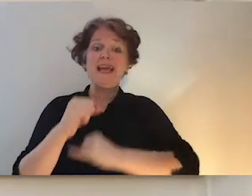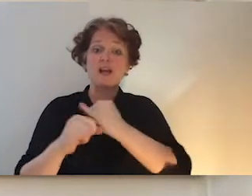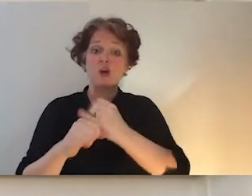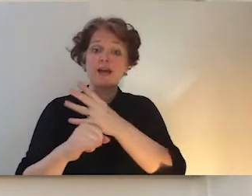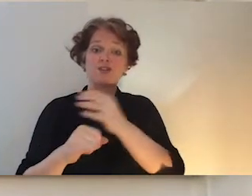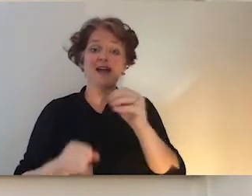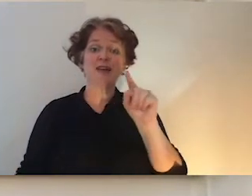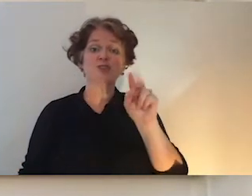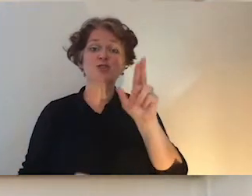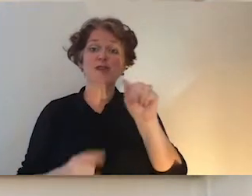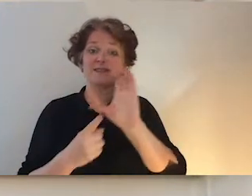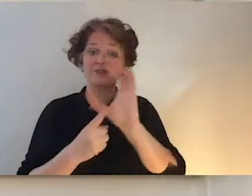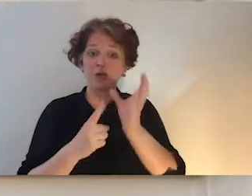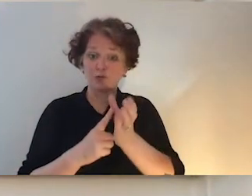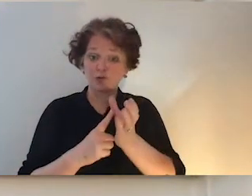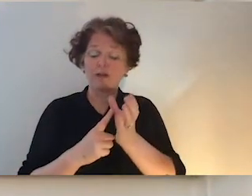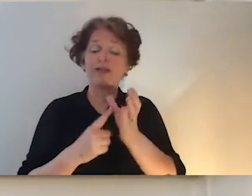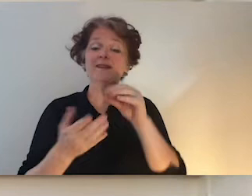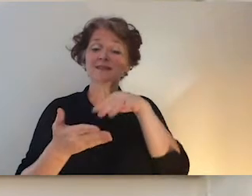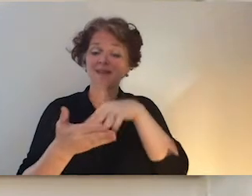Transcultural Studies, and Organization and Leadership.